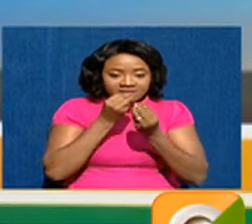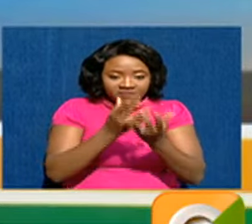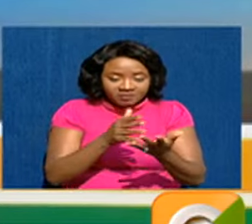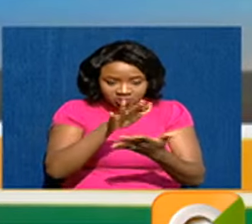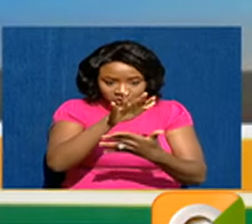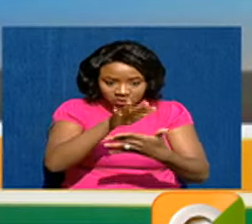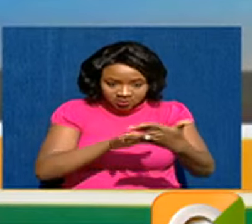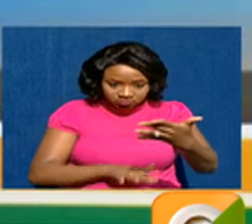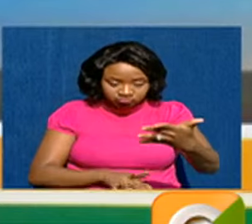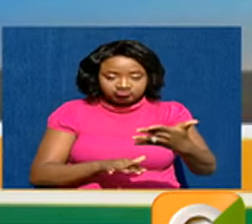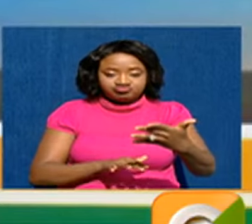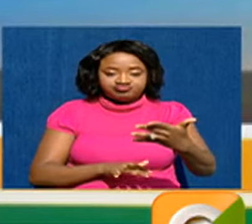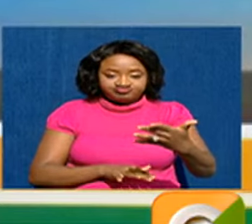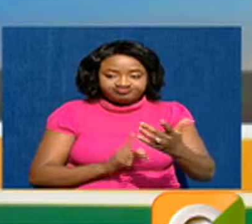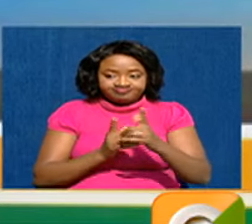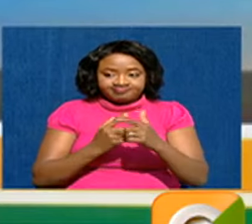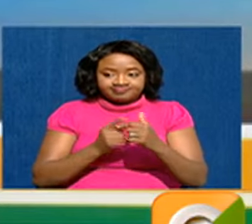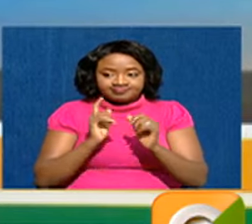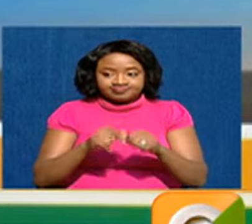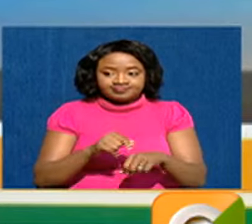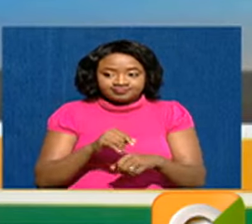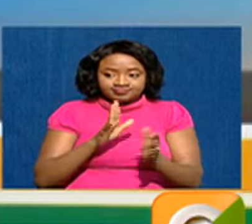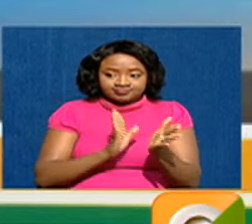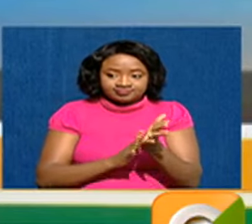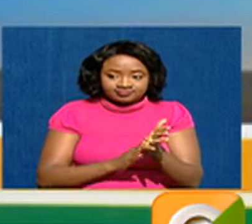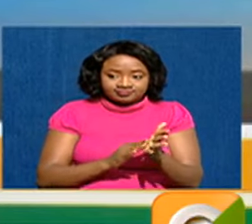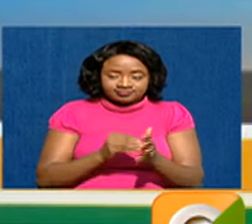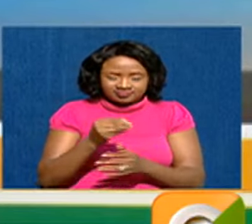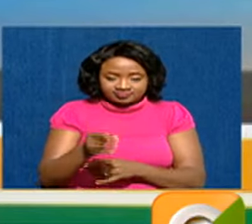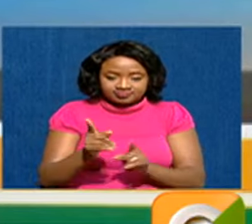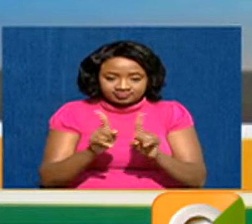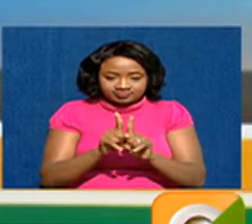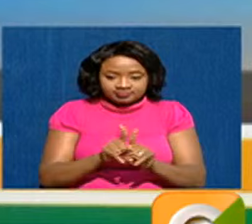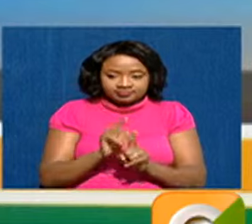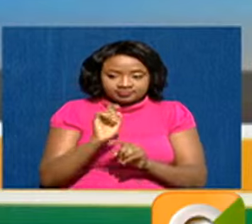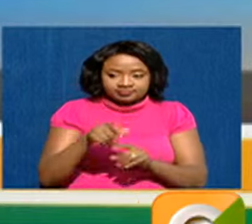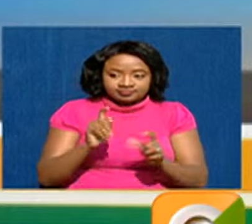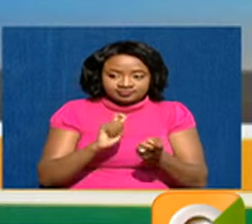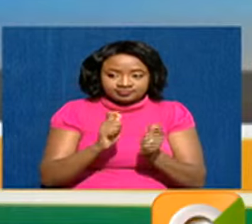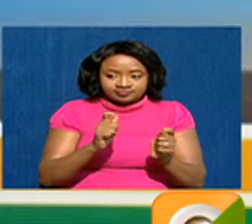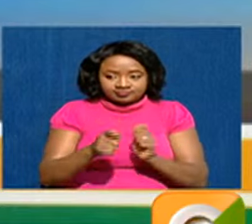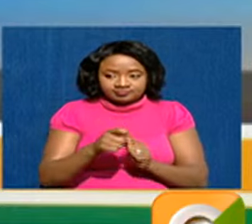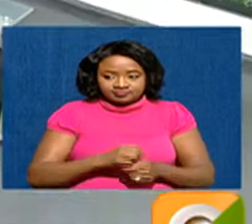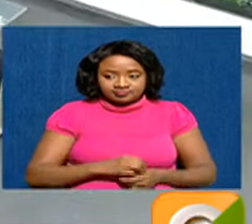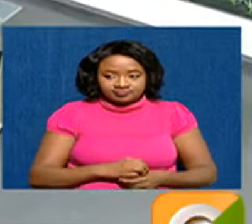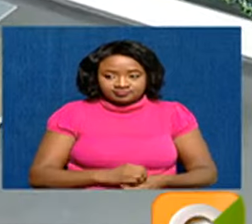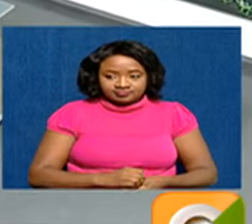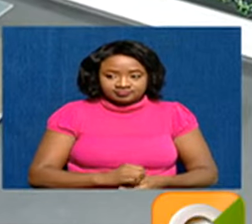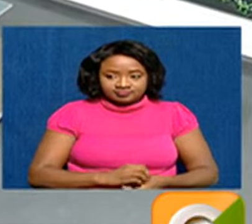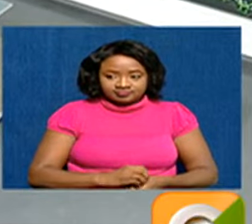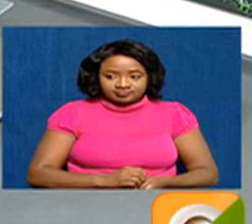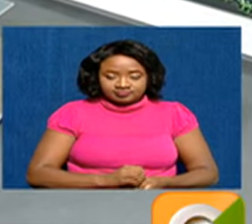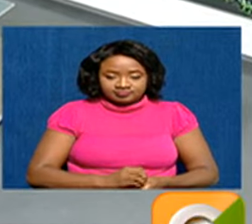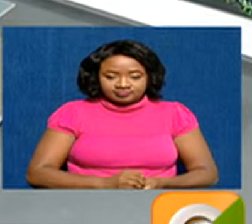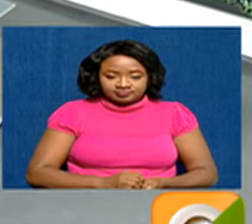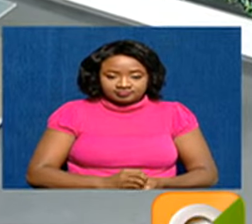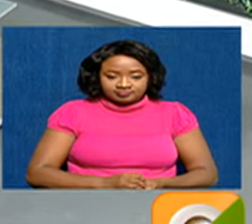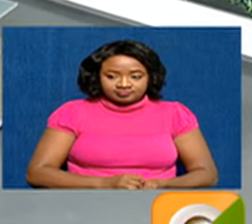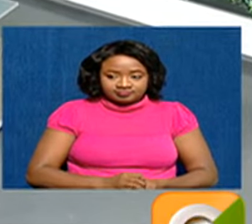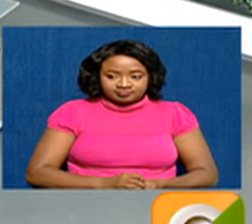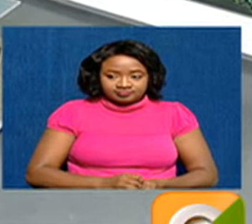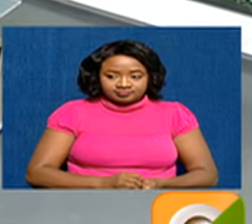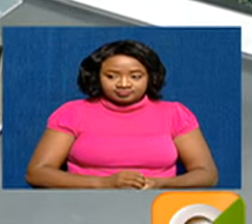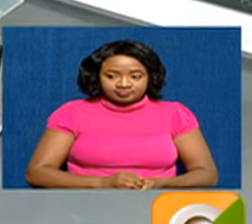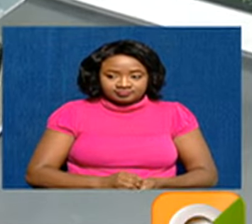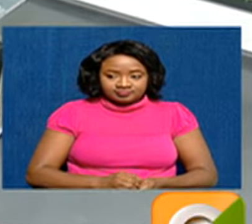is recorded by us, they can leave a comment. Then later on, we will be able to amend. Yeah, and tell me something, Governor. It looks like